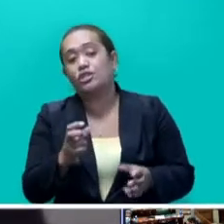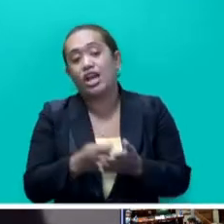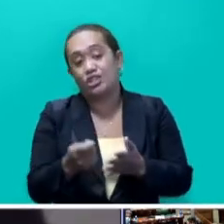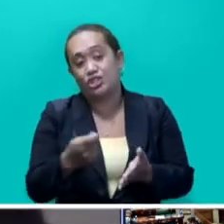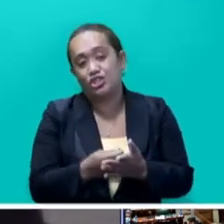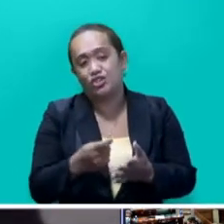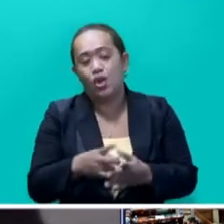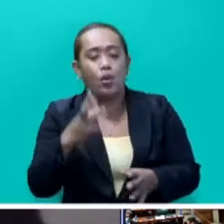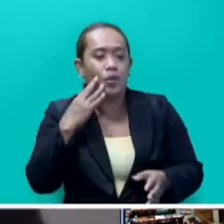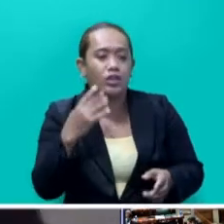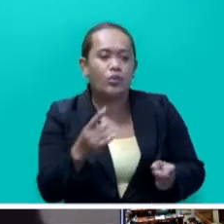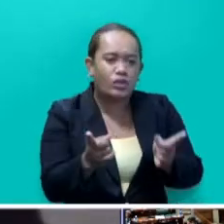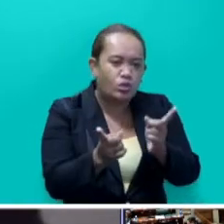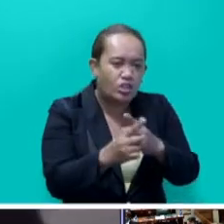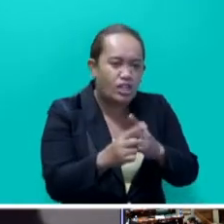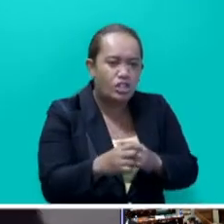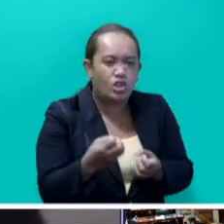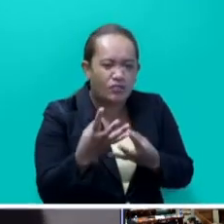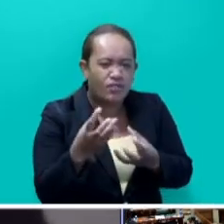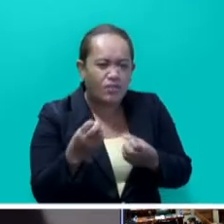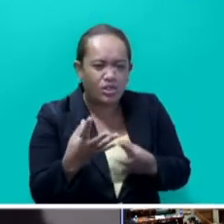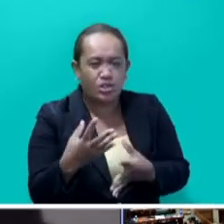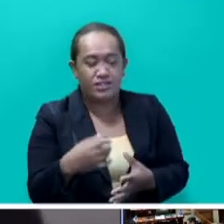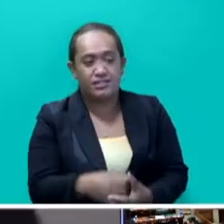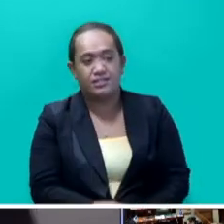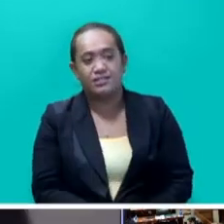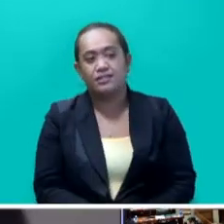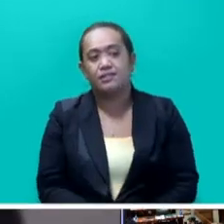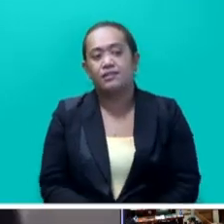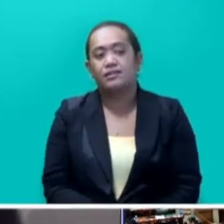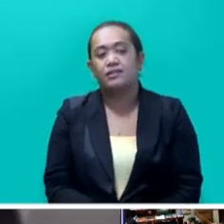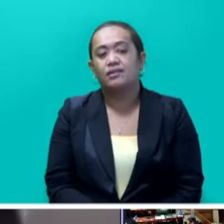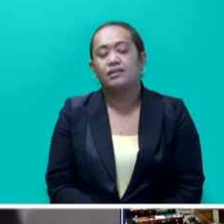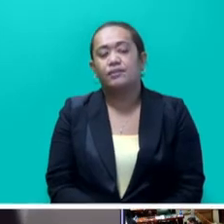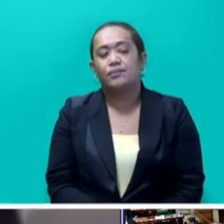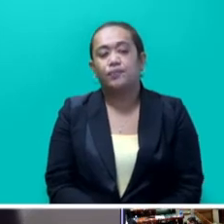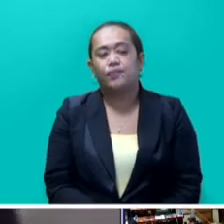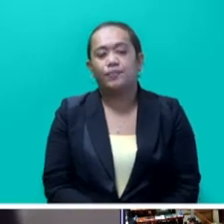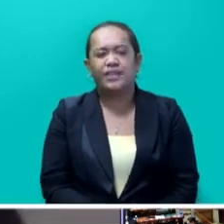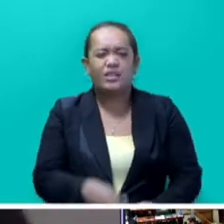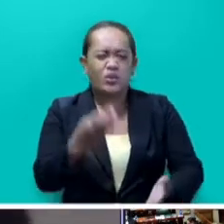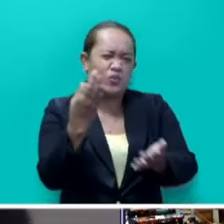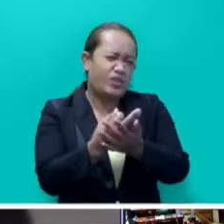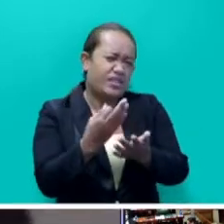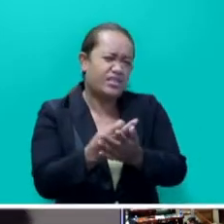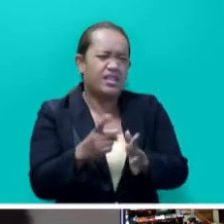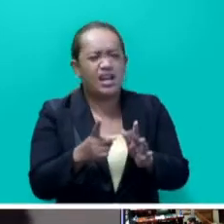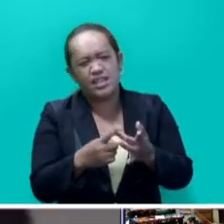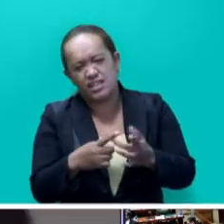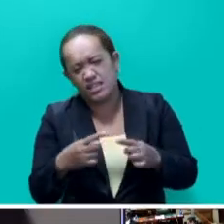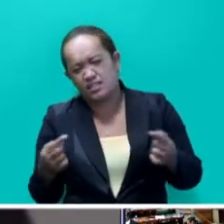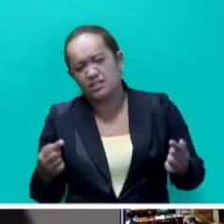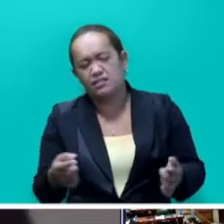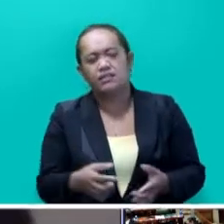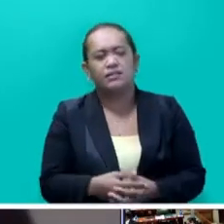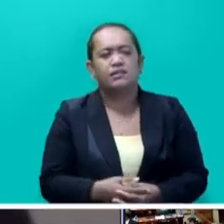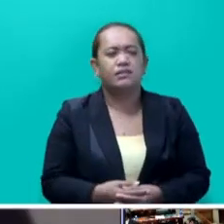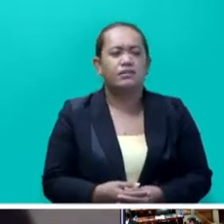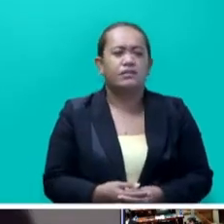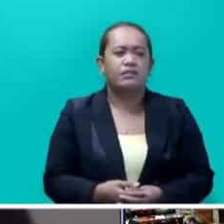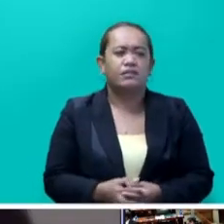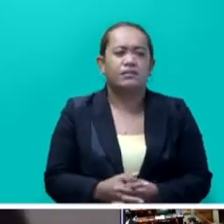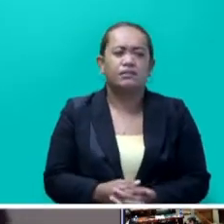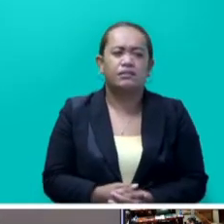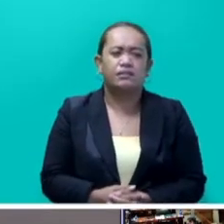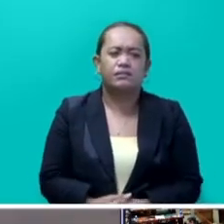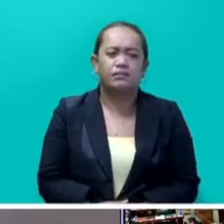Mr. Speaker, sir, objective is to impose a tire fee which will be required to be paid by vehicle owners on new or used motor vehicle operators. This